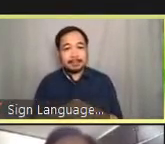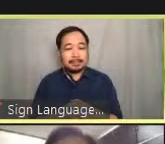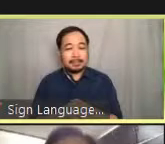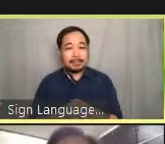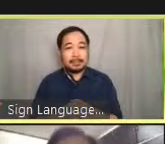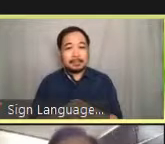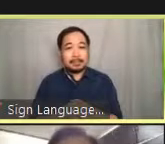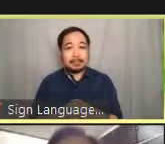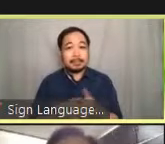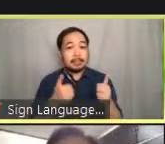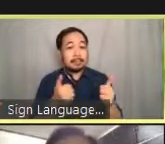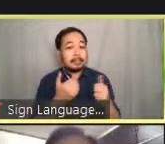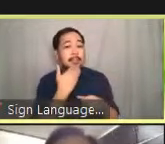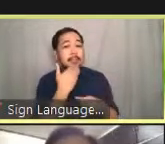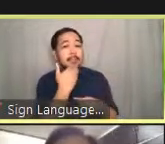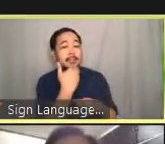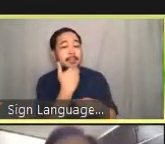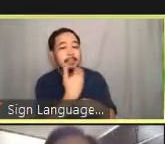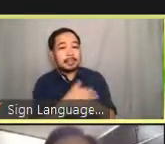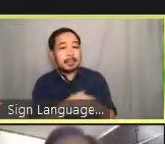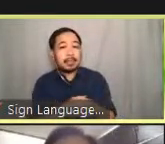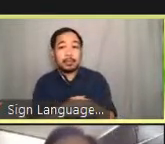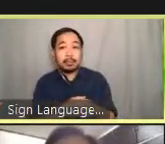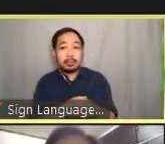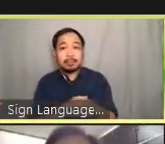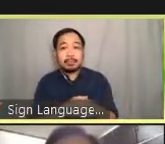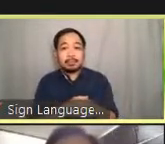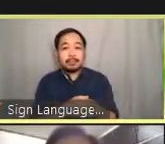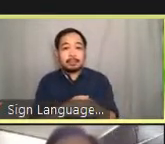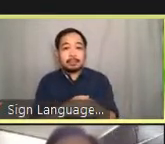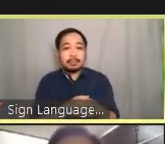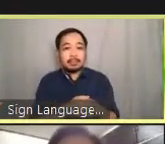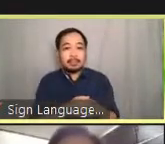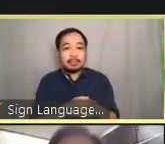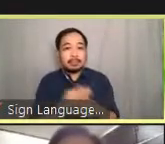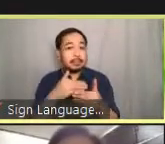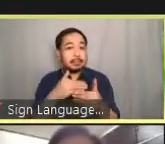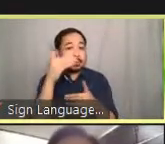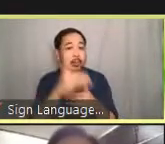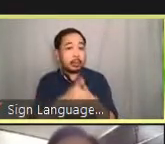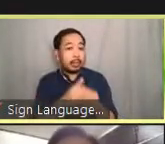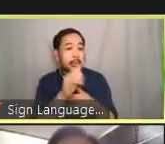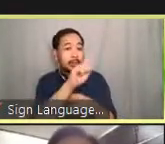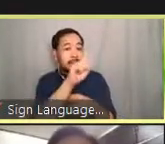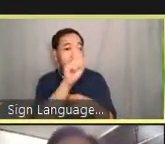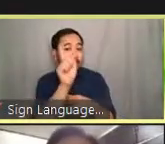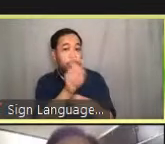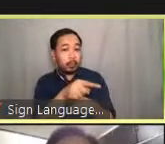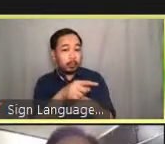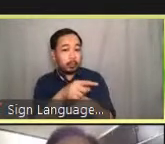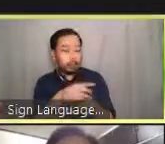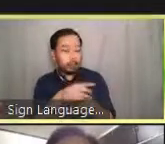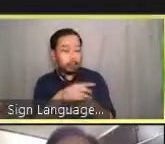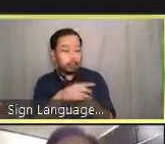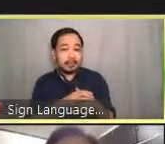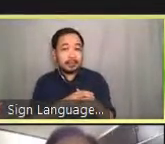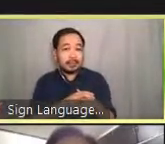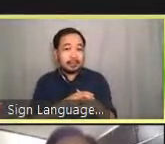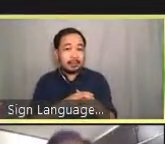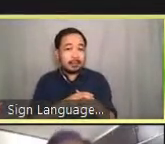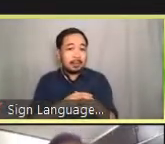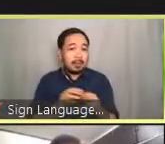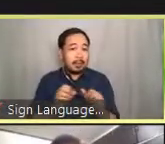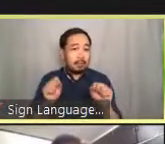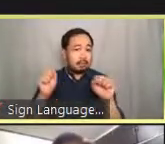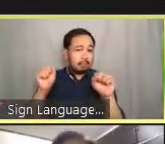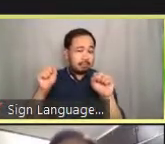Alright. So much, Doc Jenny. Our next one is, posible po ba na